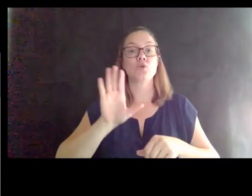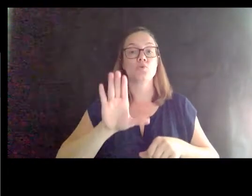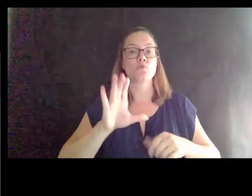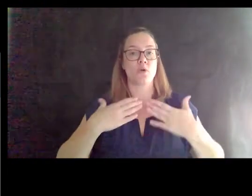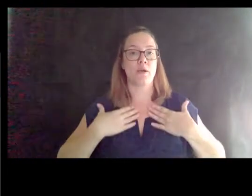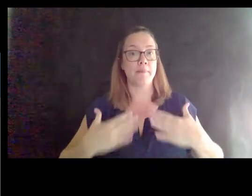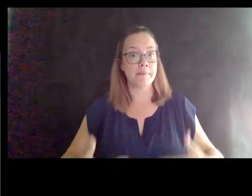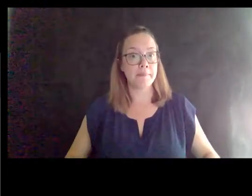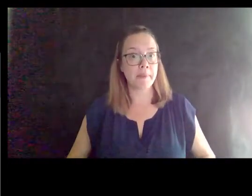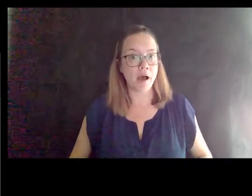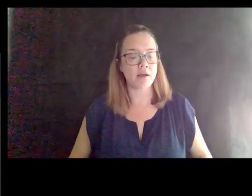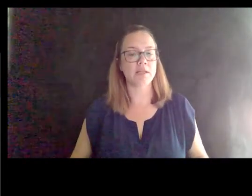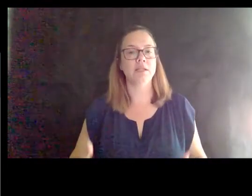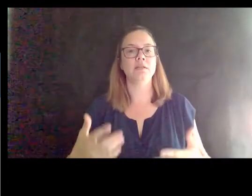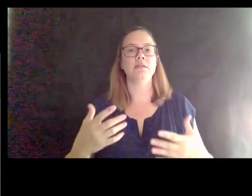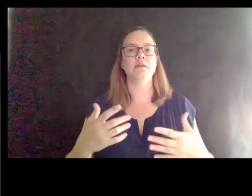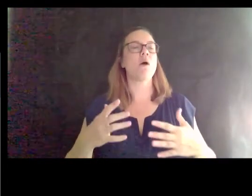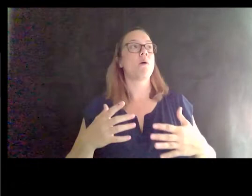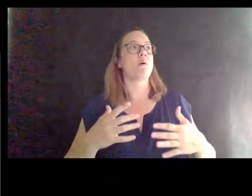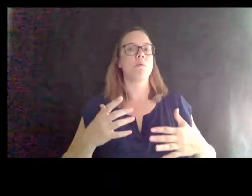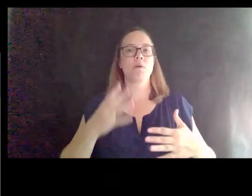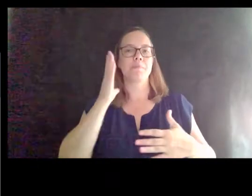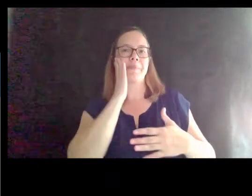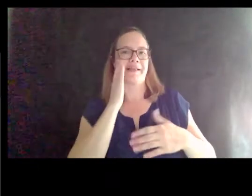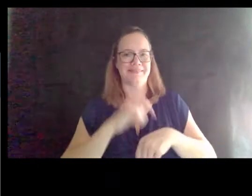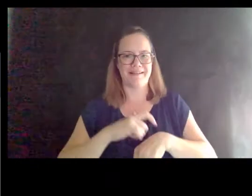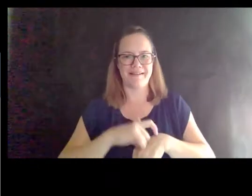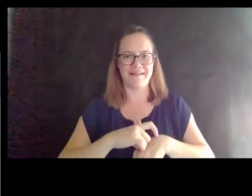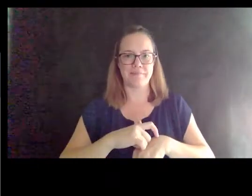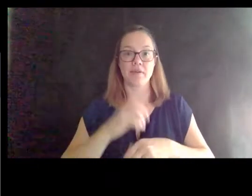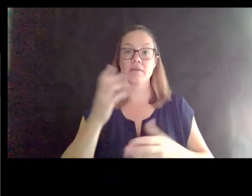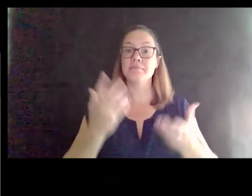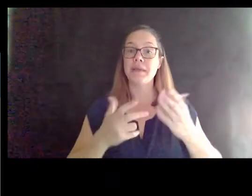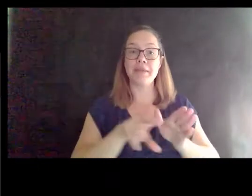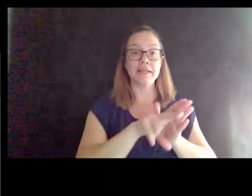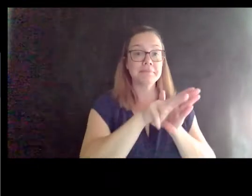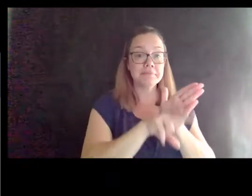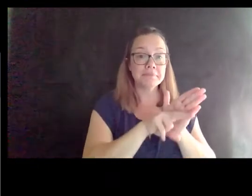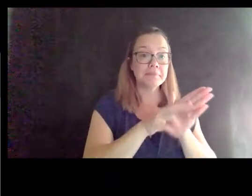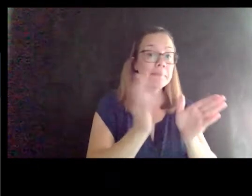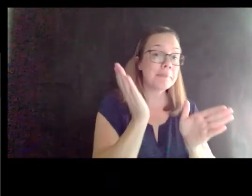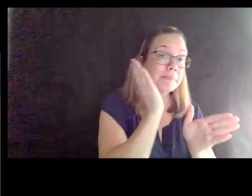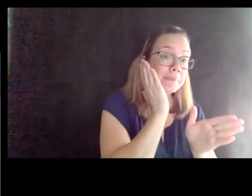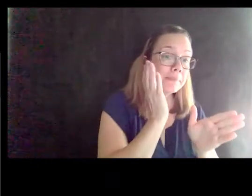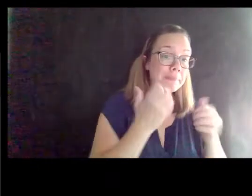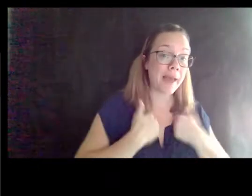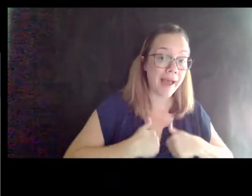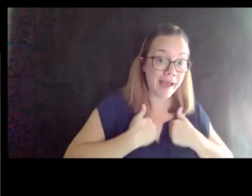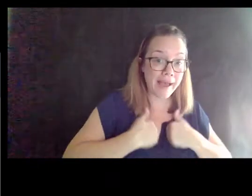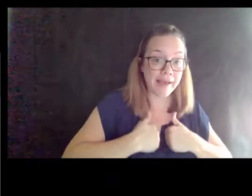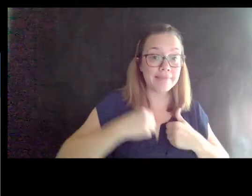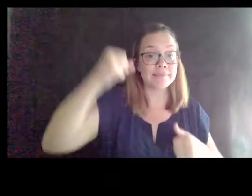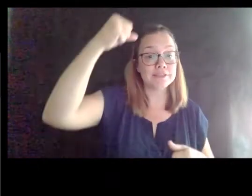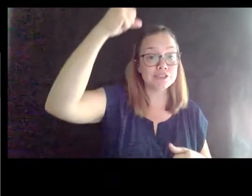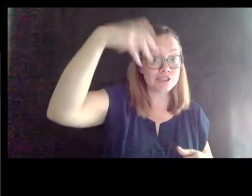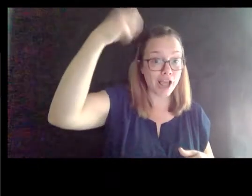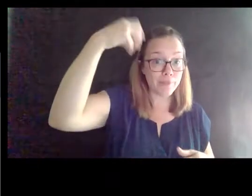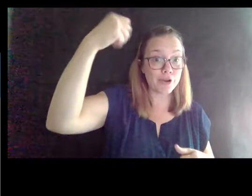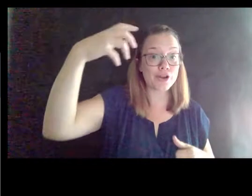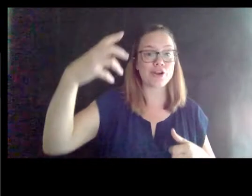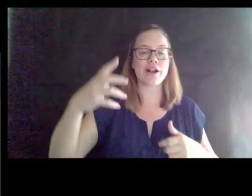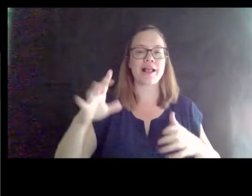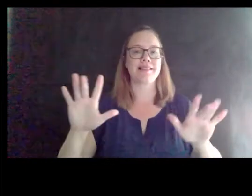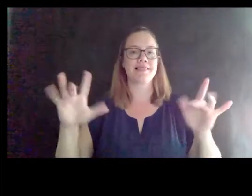This can include taking a warm shower or bath, reading a book, or doing some light stretches. When